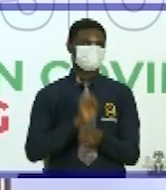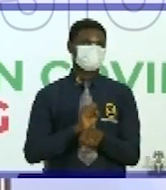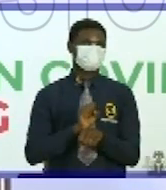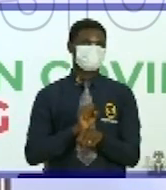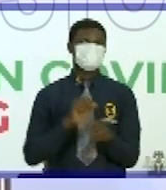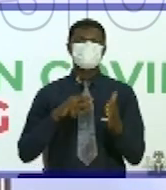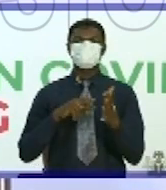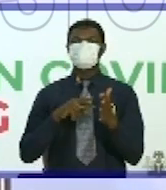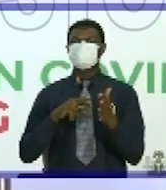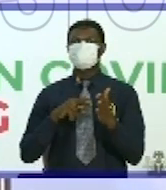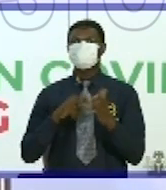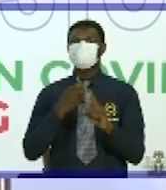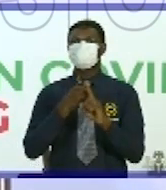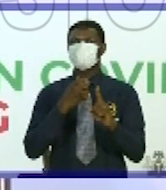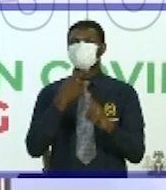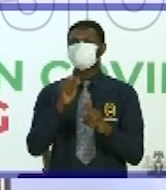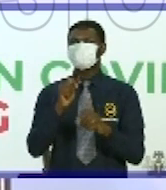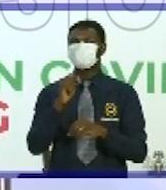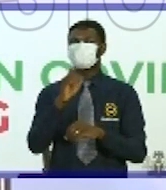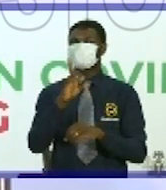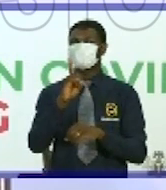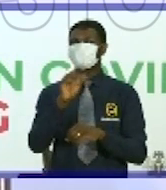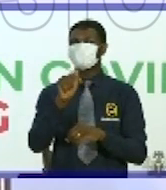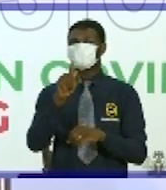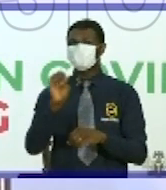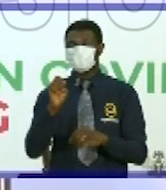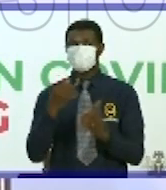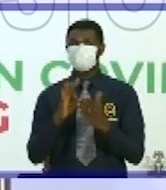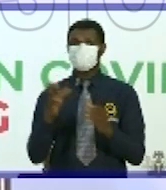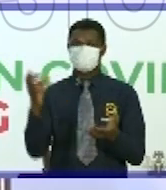result, but from the day of sample collection, 14 days.